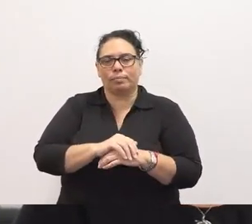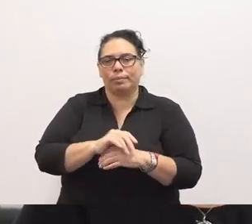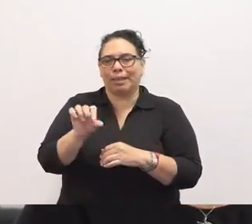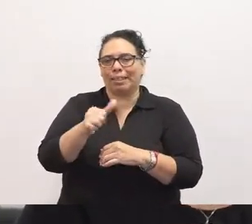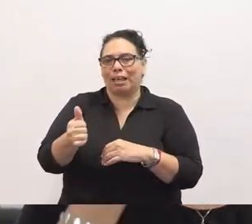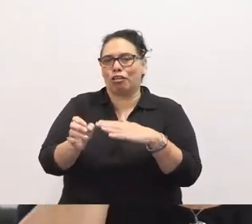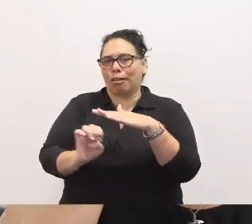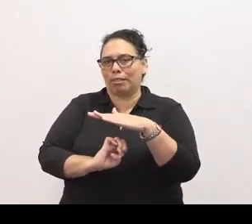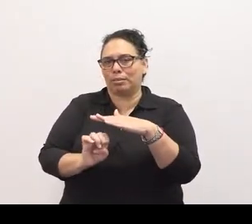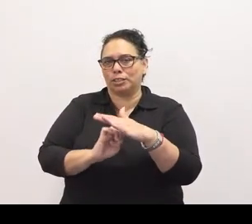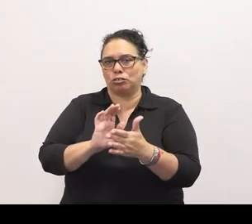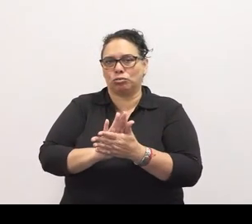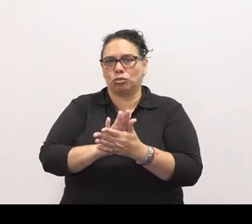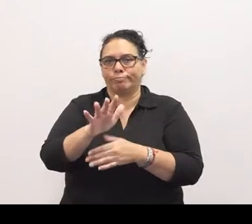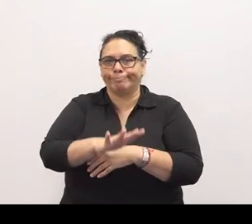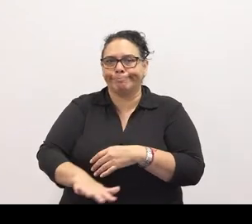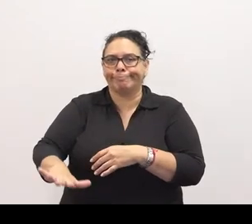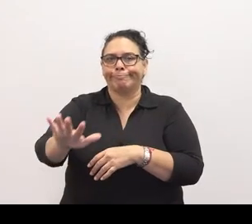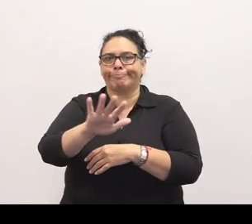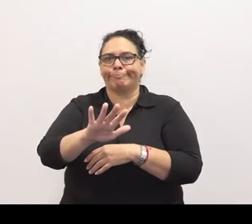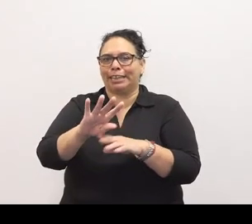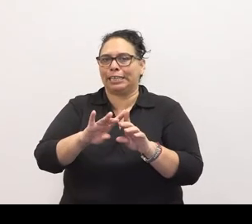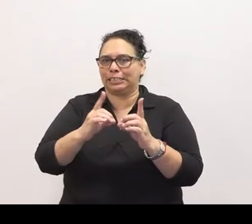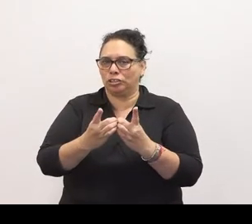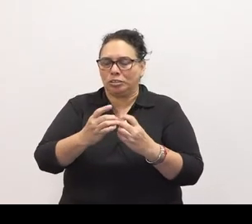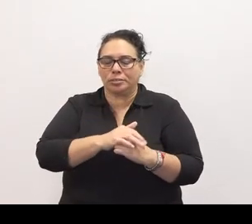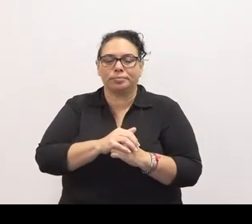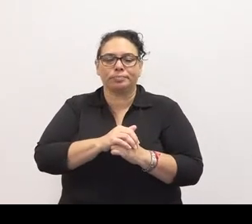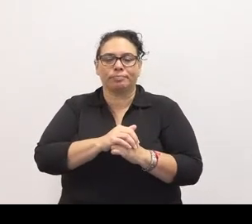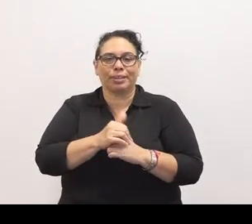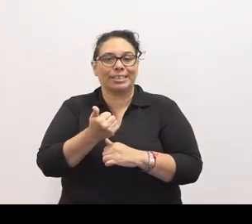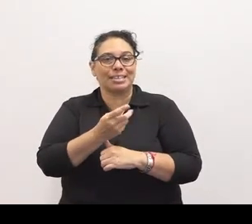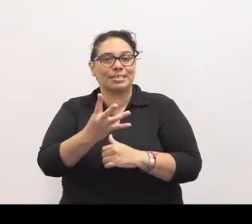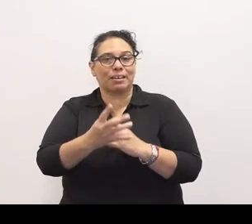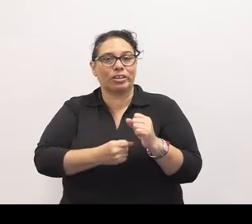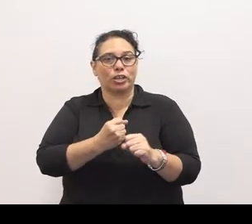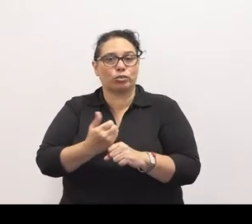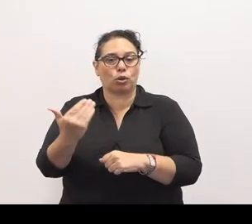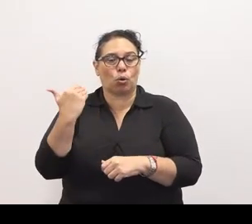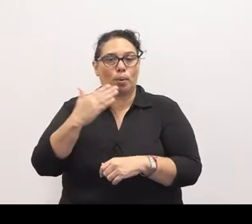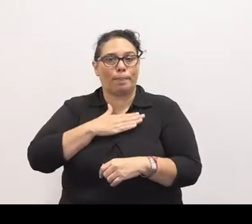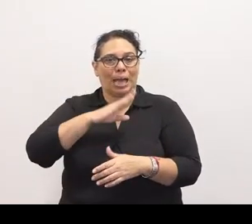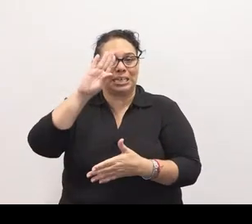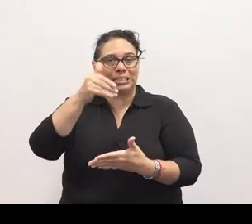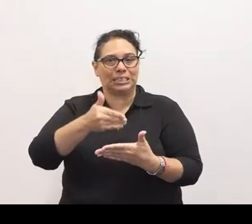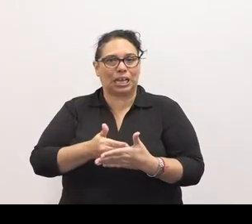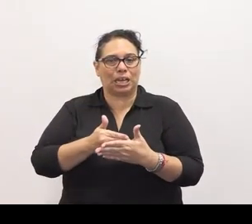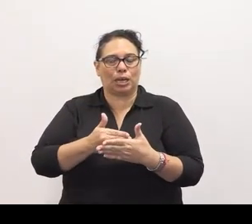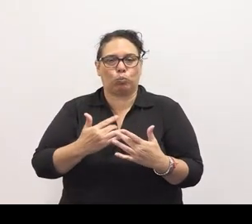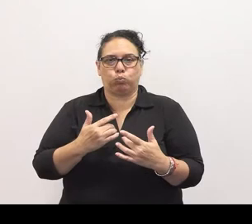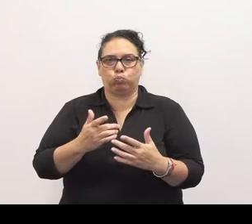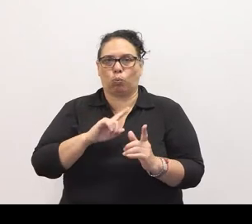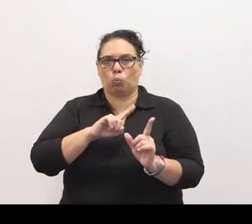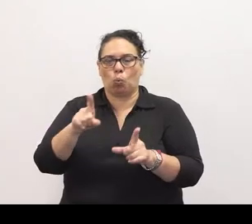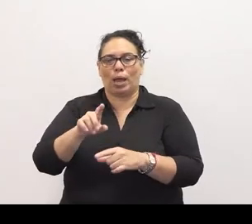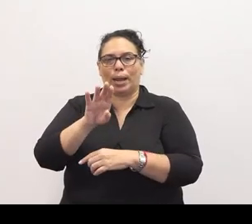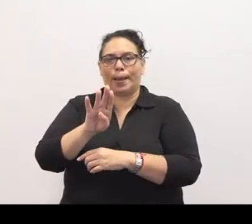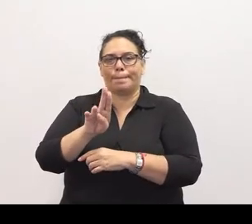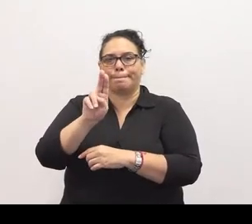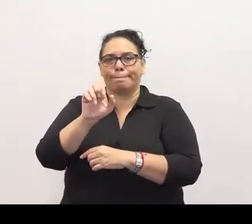schools across Long Beach Unified School District. Several years ago, my son attended and thrived at Buffum